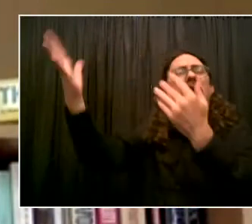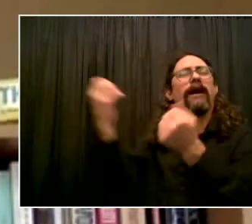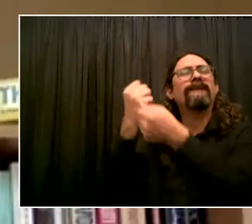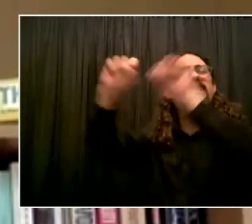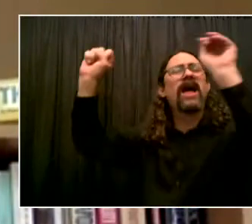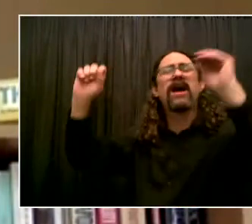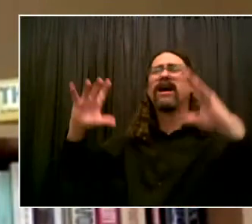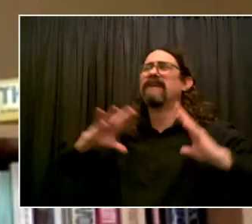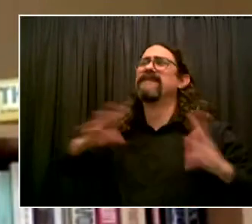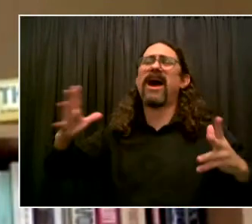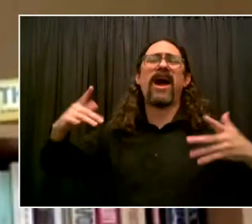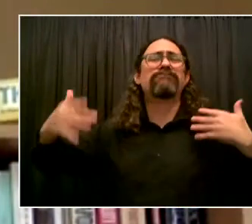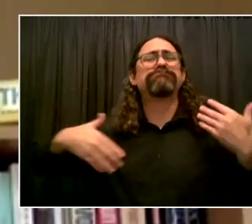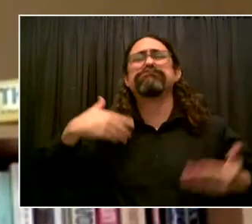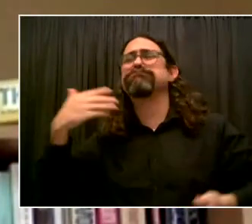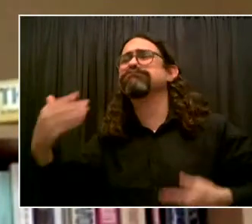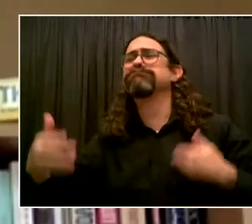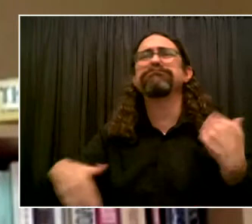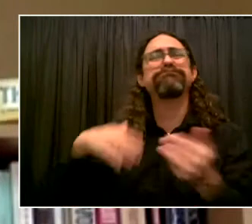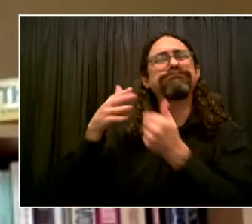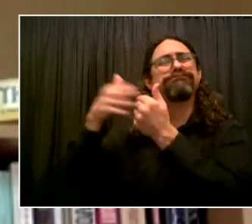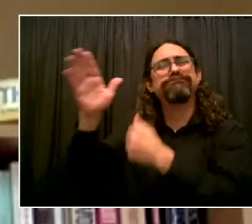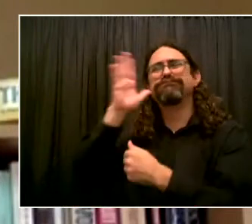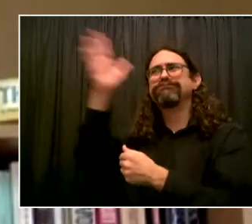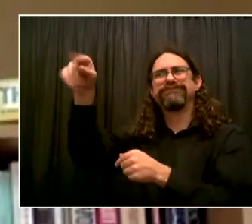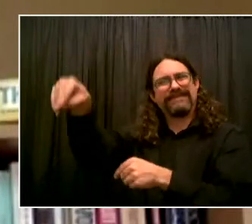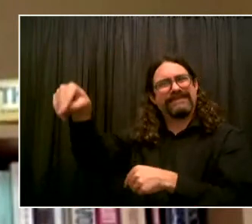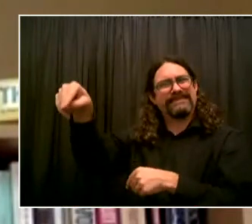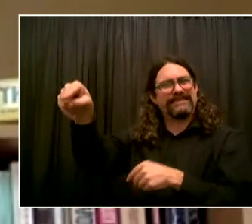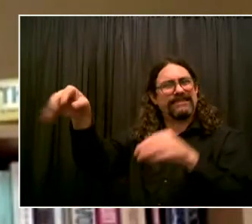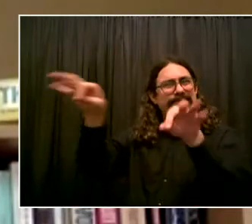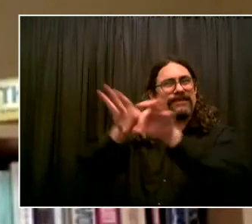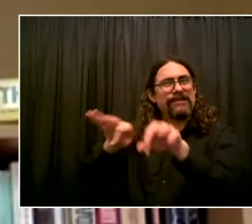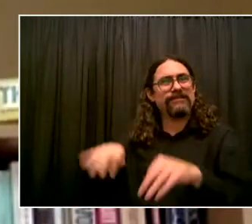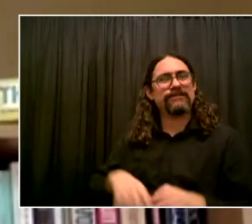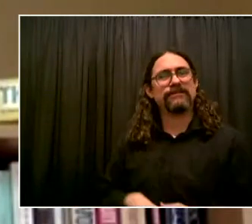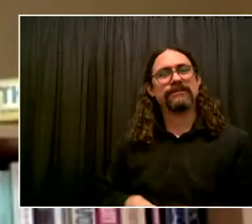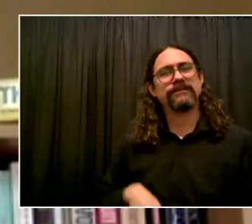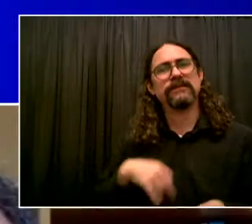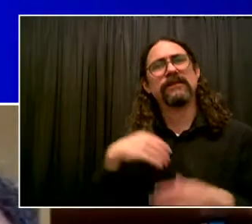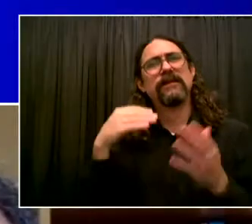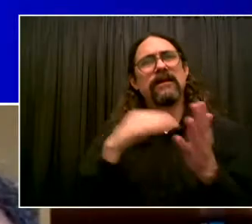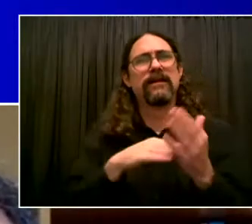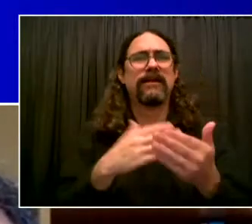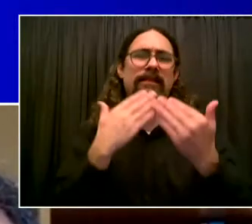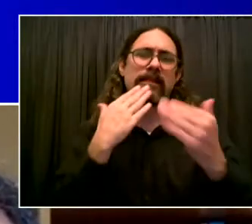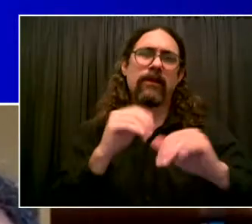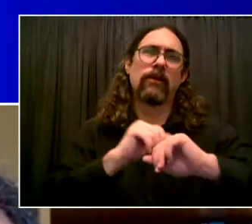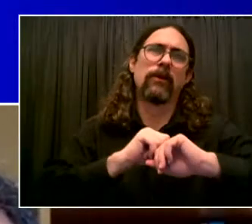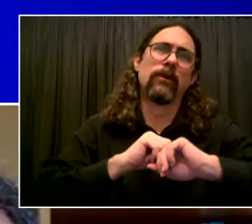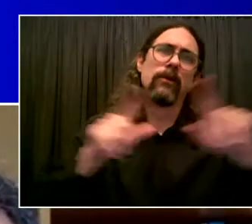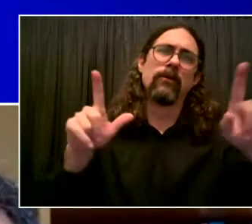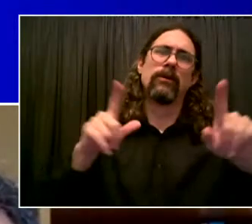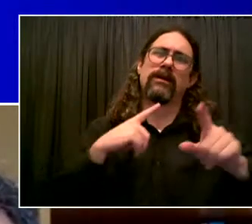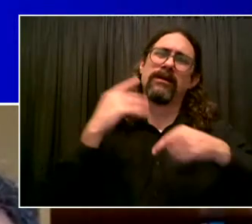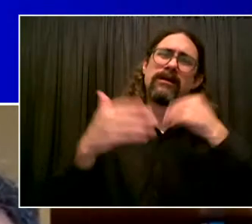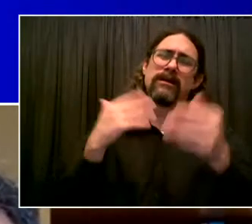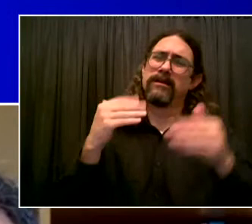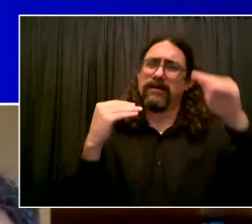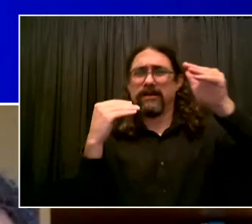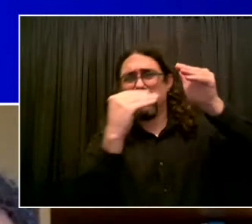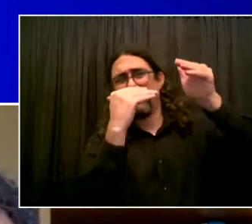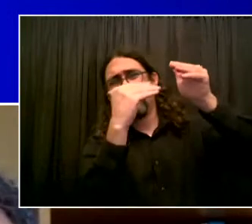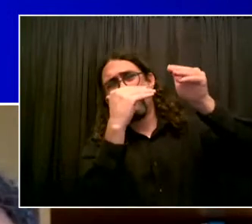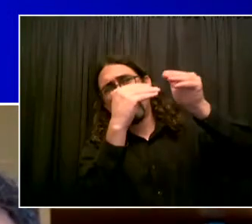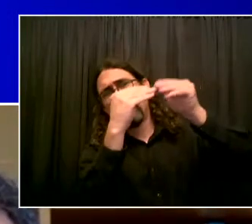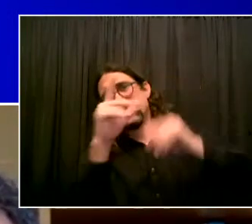worker who's got vaccinated. 91% is great. Let's get it up to 100. Amen. Amen. Thank you so much, council member.